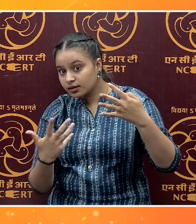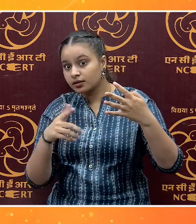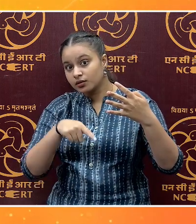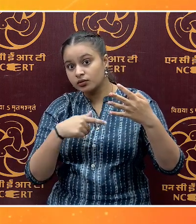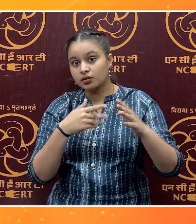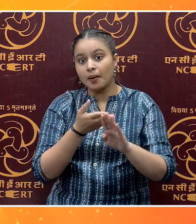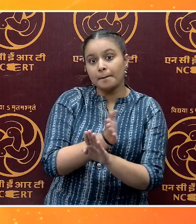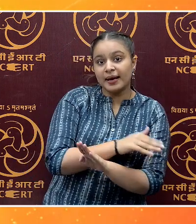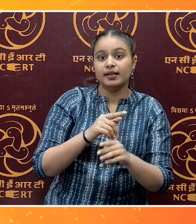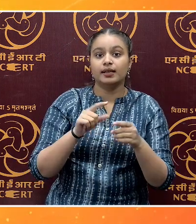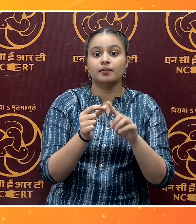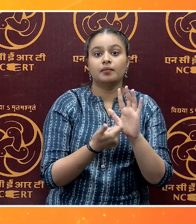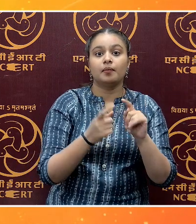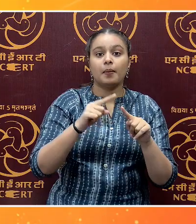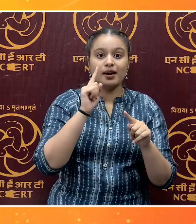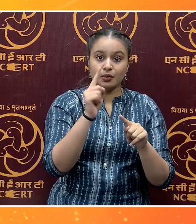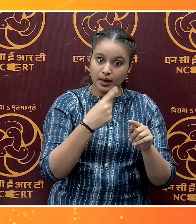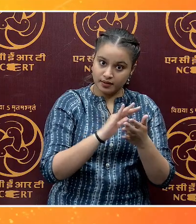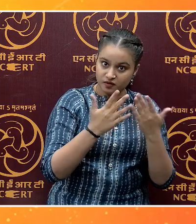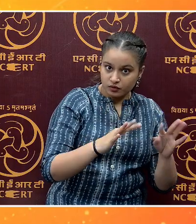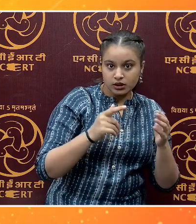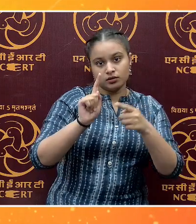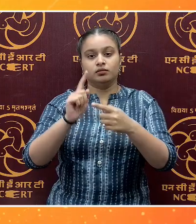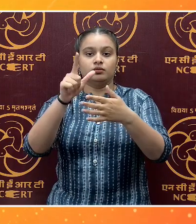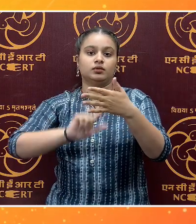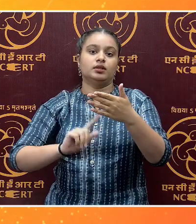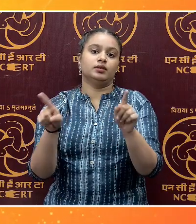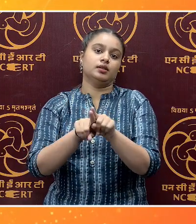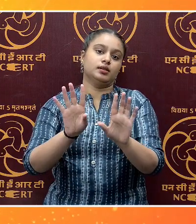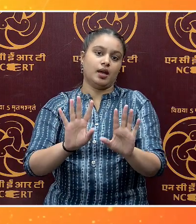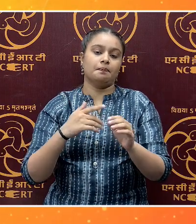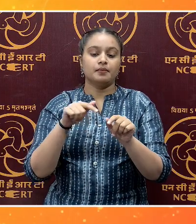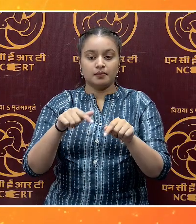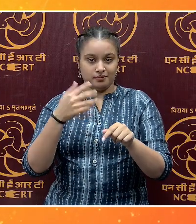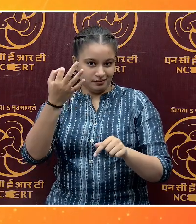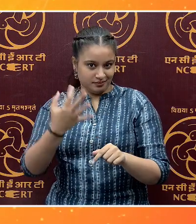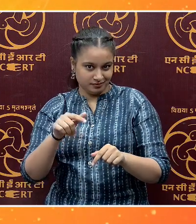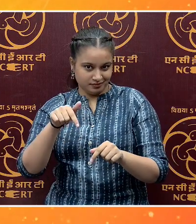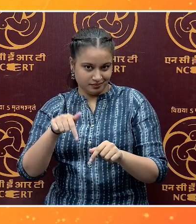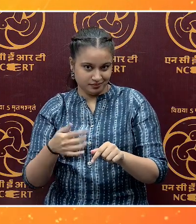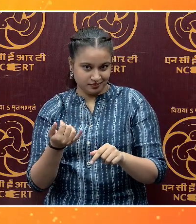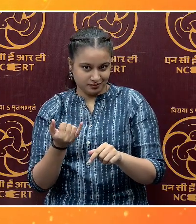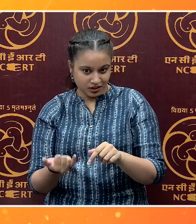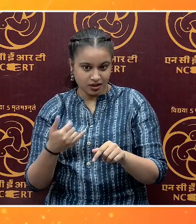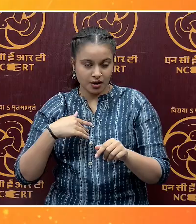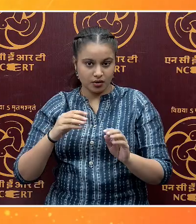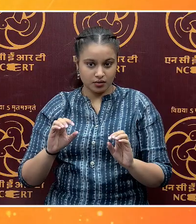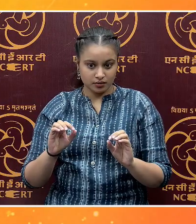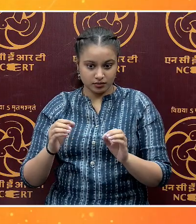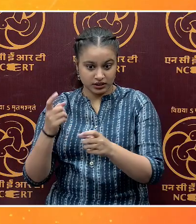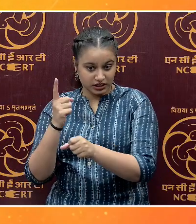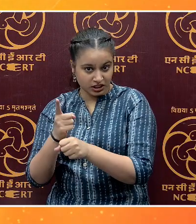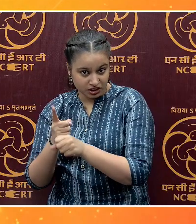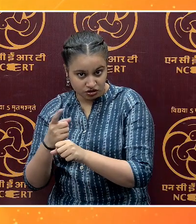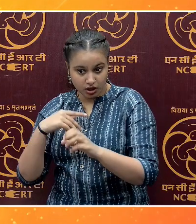by the screening part 1. So only teacher does classes, I get the list only there. So right now only as a Divyas, as a teacher, he done